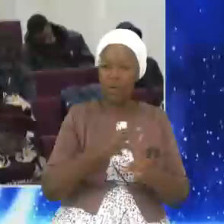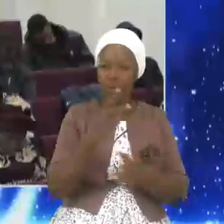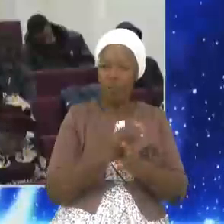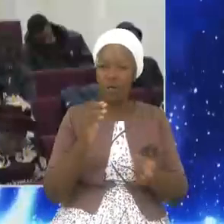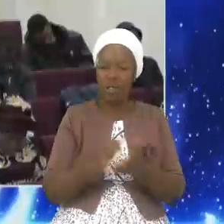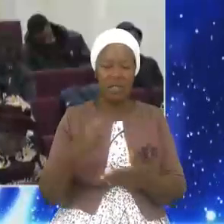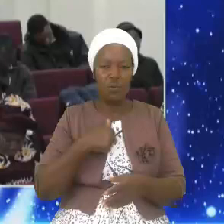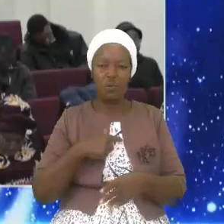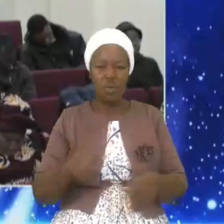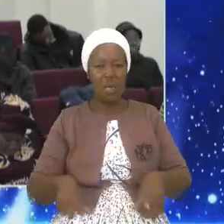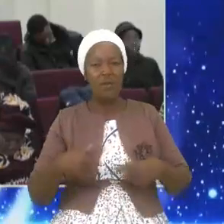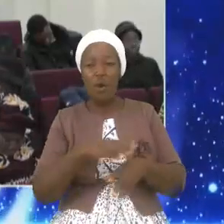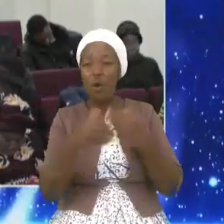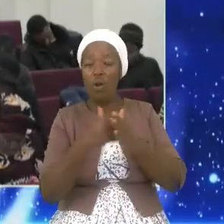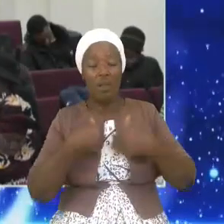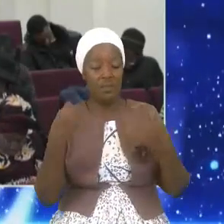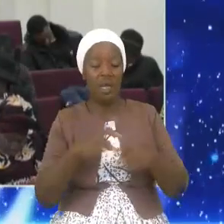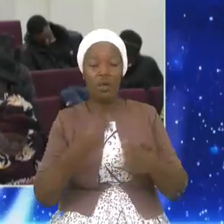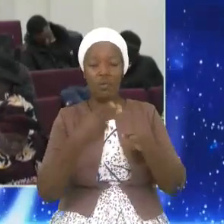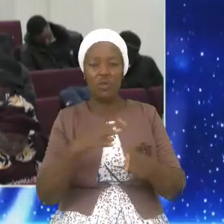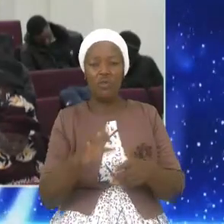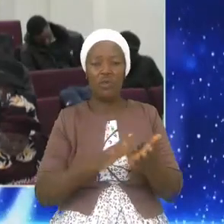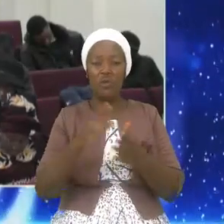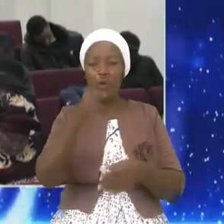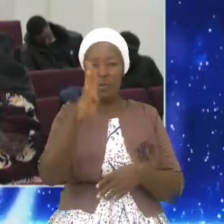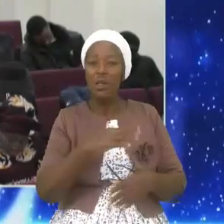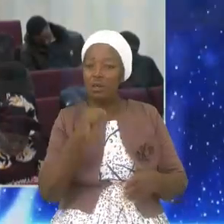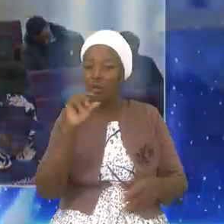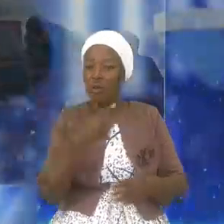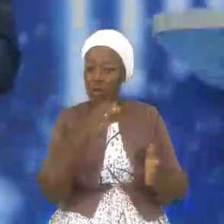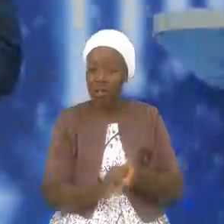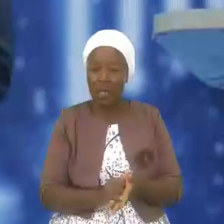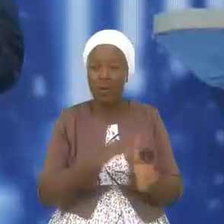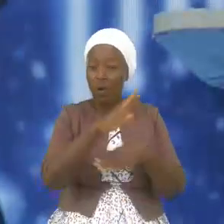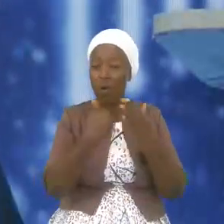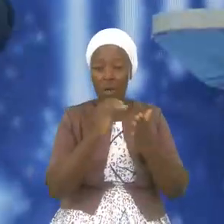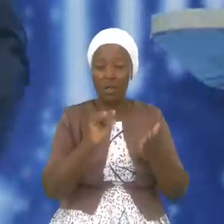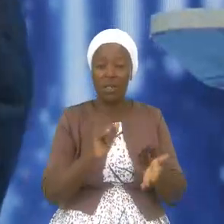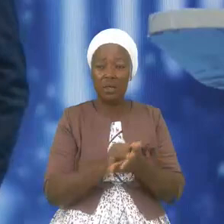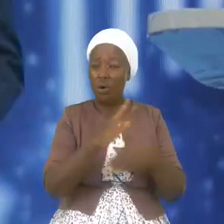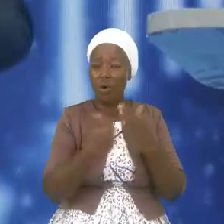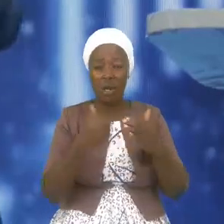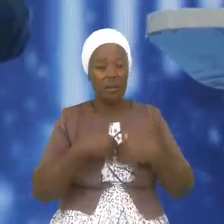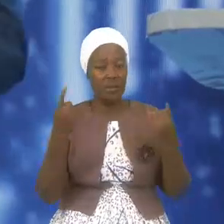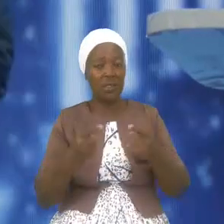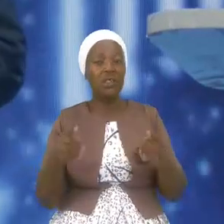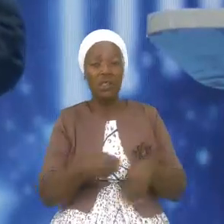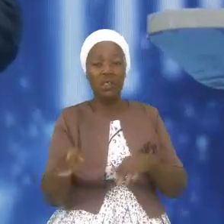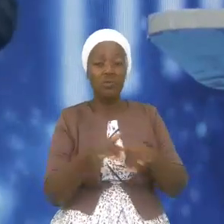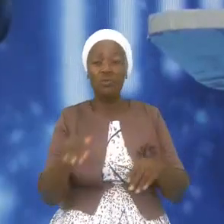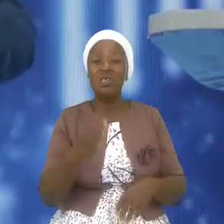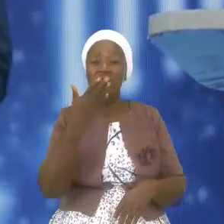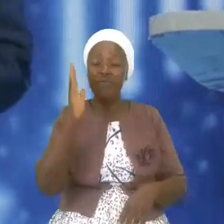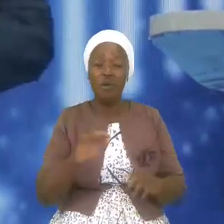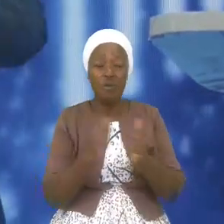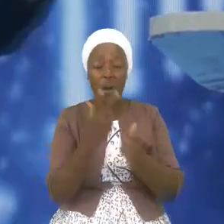only that, all have sinned. They do evil with both hands, with their heart, with their mind, with their understanding, with